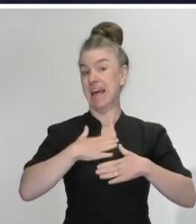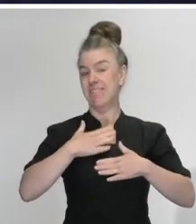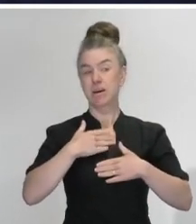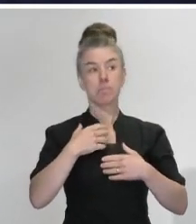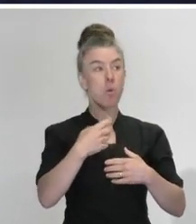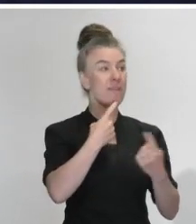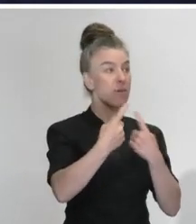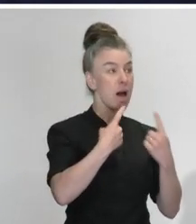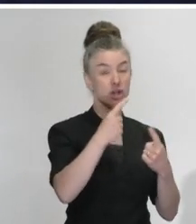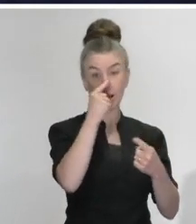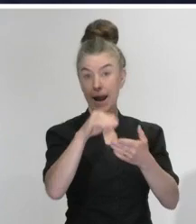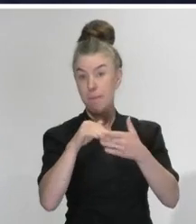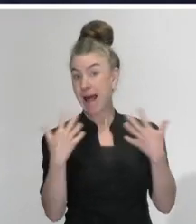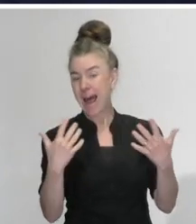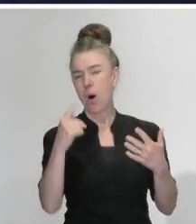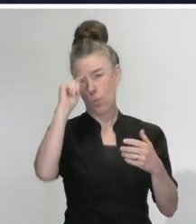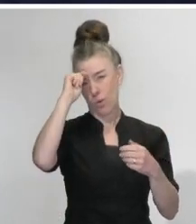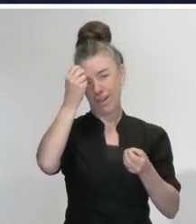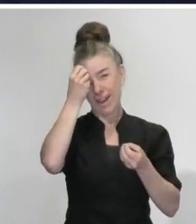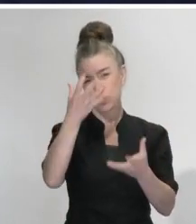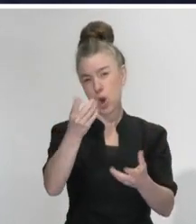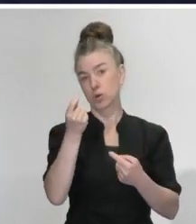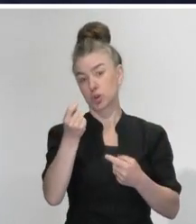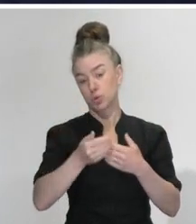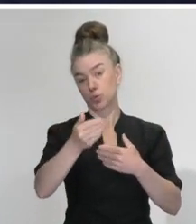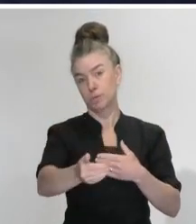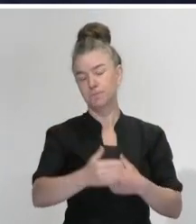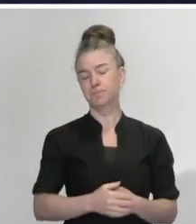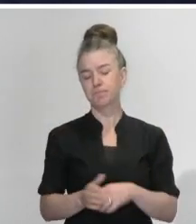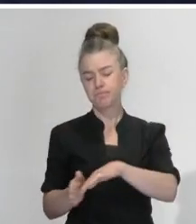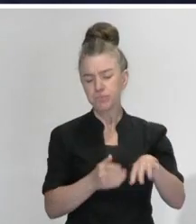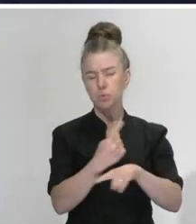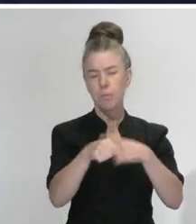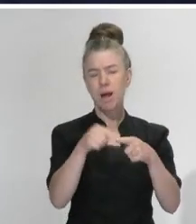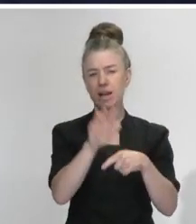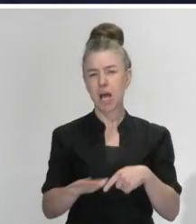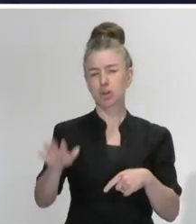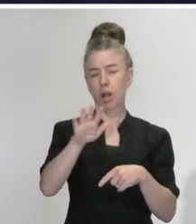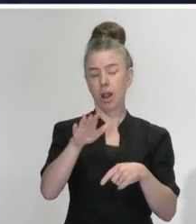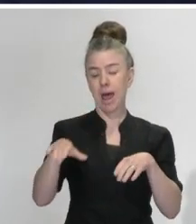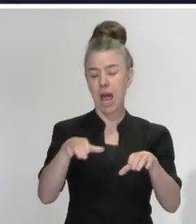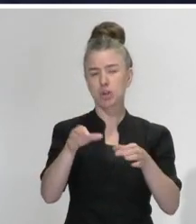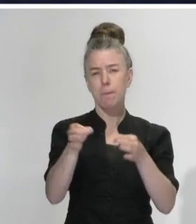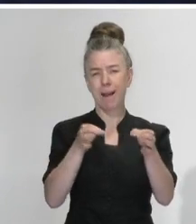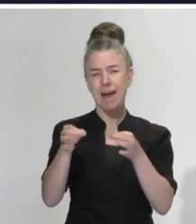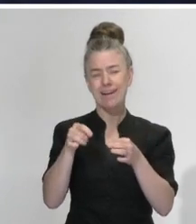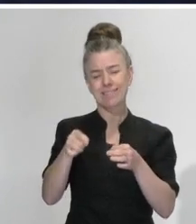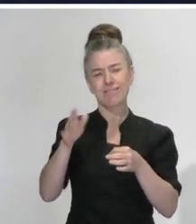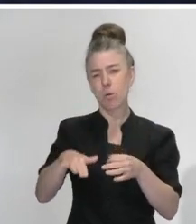can. The last item I'd like to cover is around the National Action Plan issued from the National Crisis Management